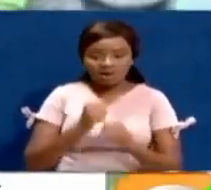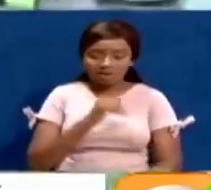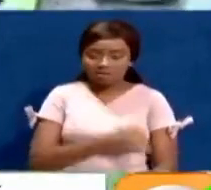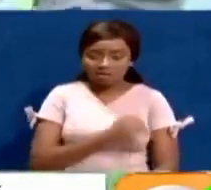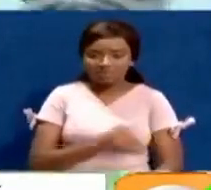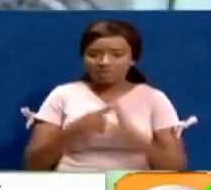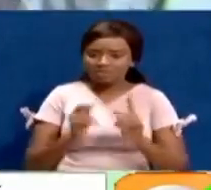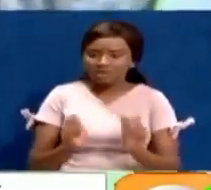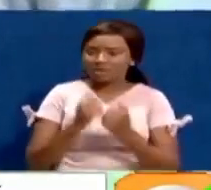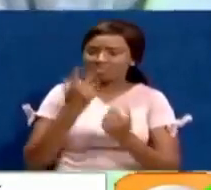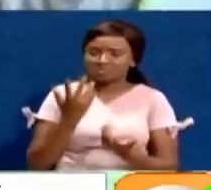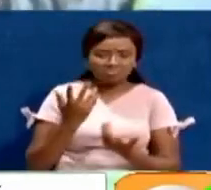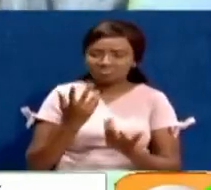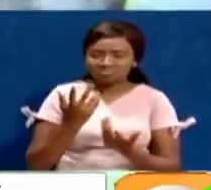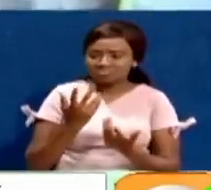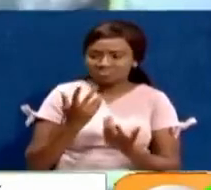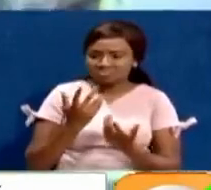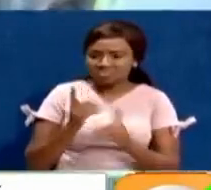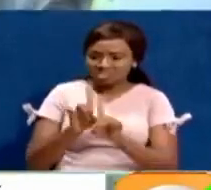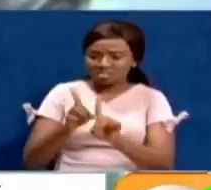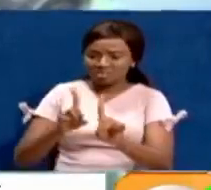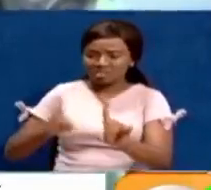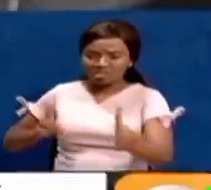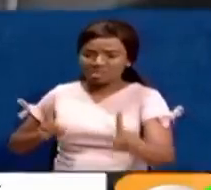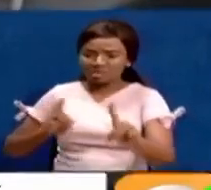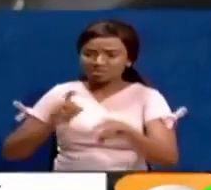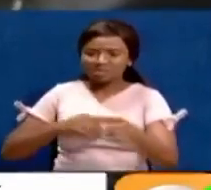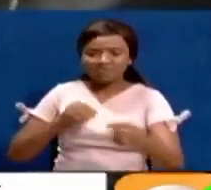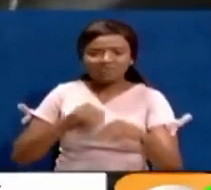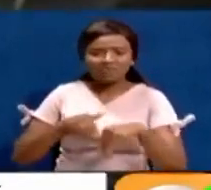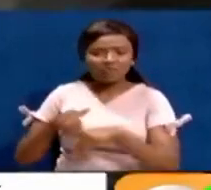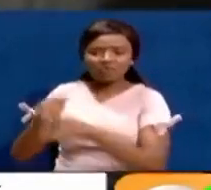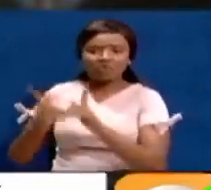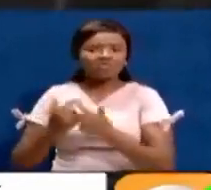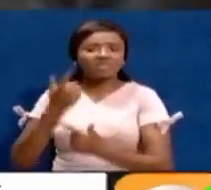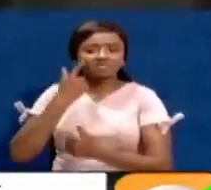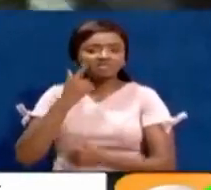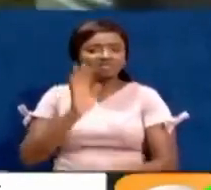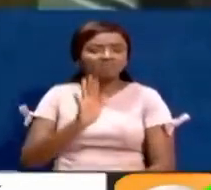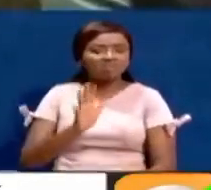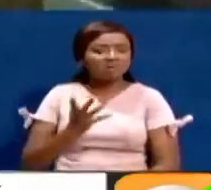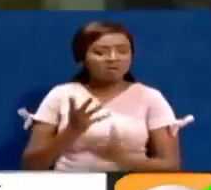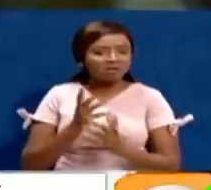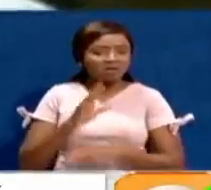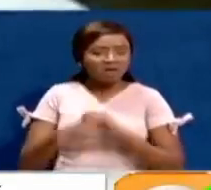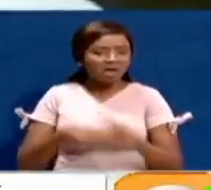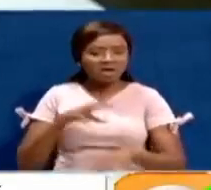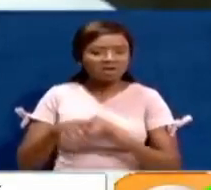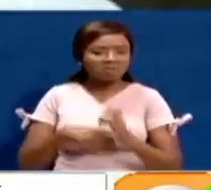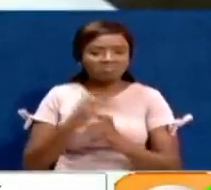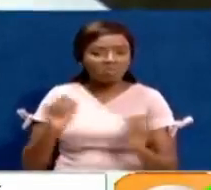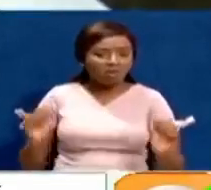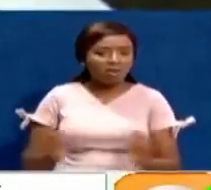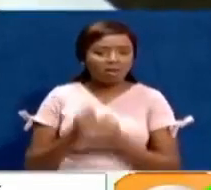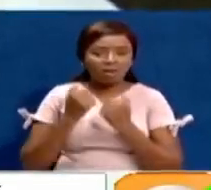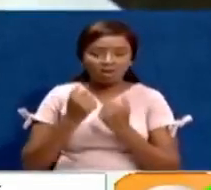Kipkosgei realized his partner had drifted out of sight, and when he tracked back, he found his friend being attacked by the territorial beast. Mokua was rushed